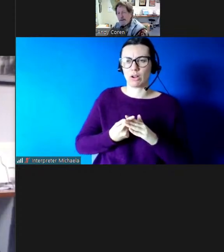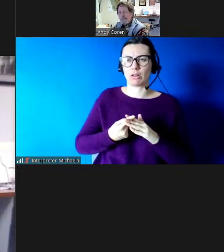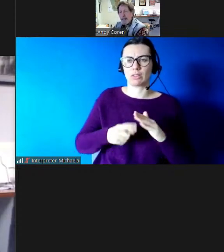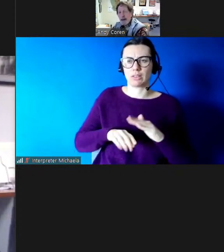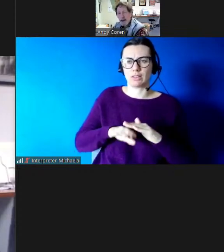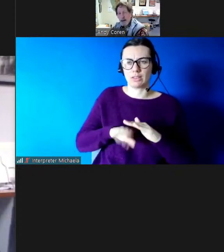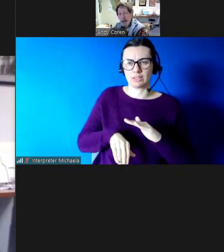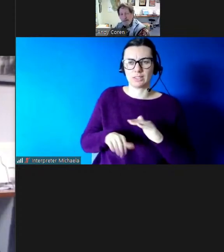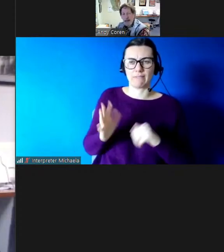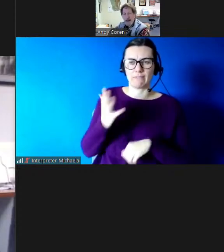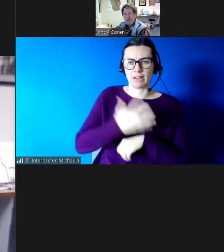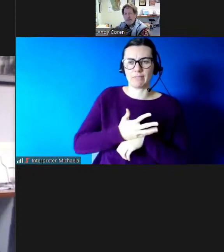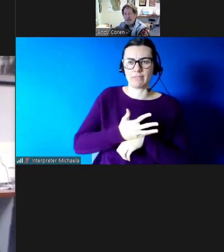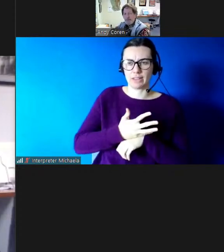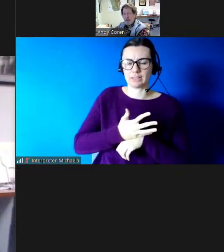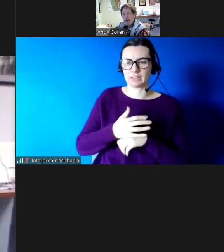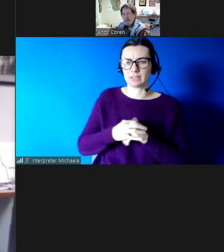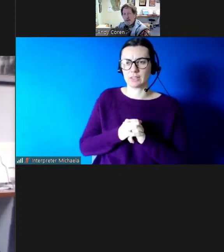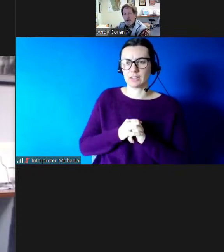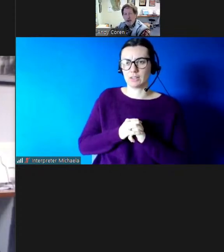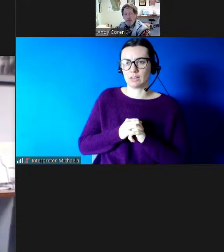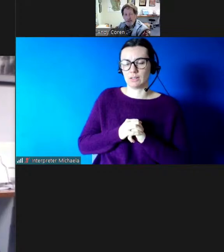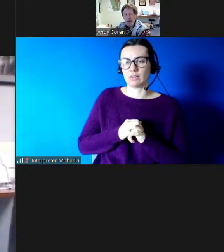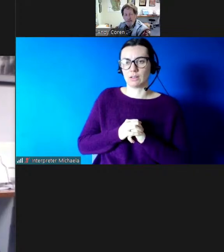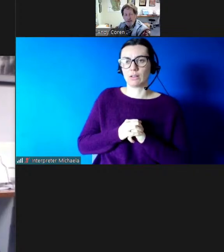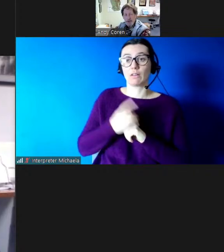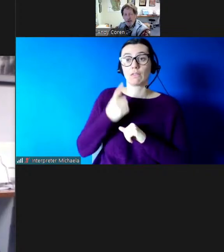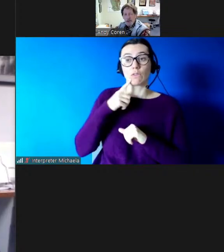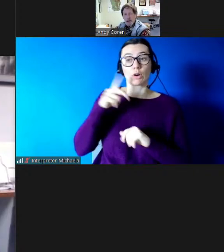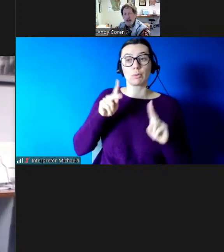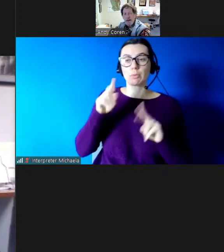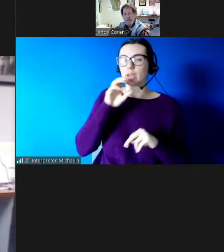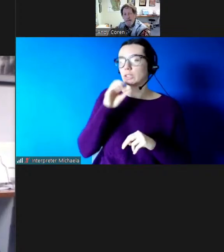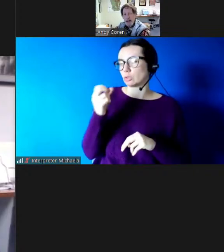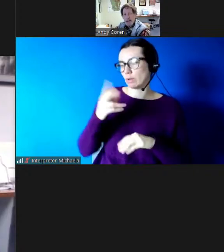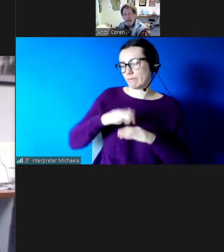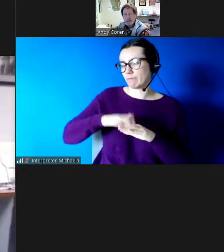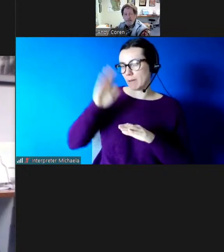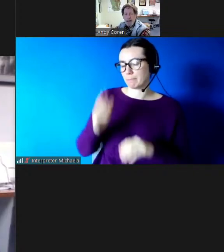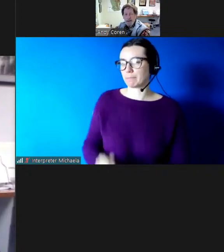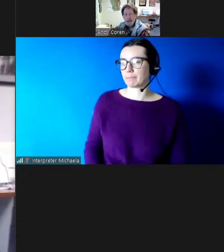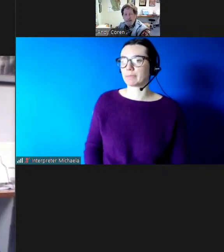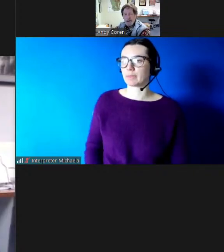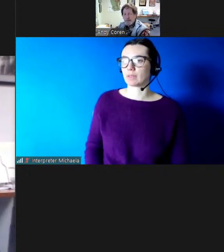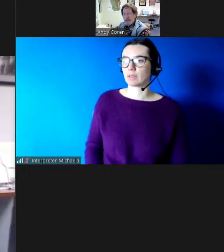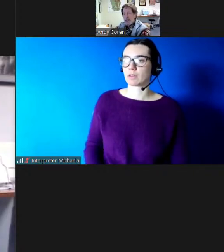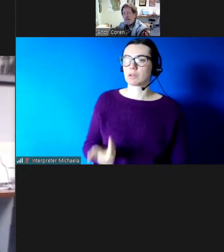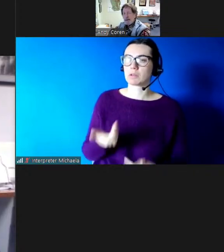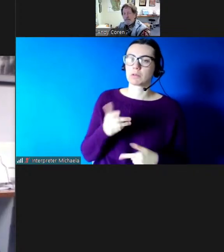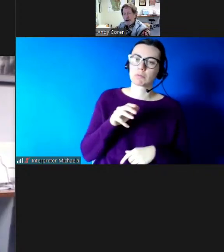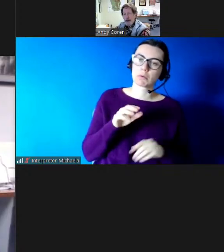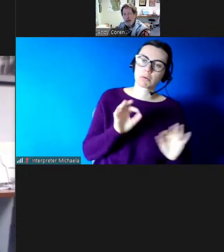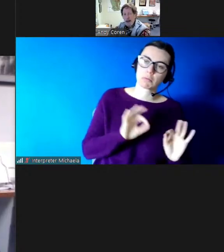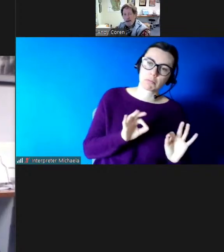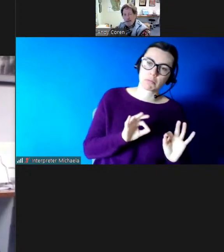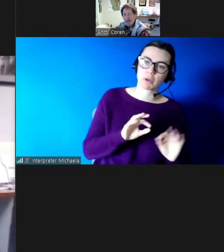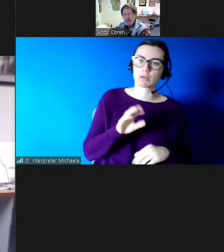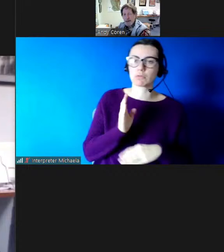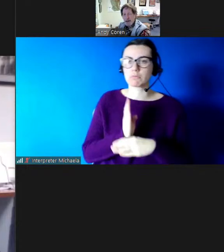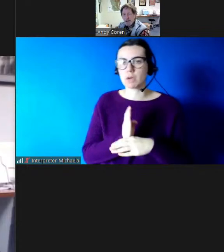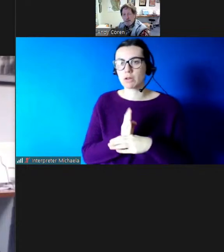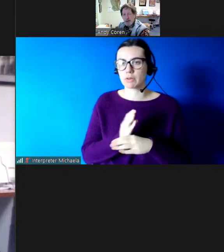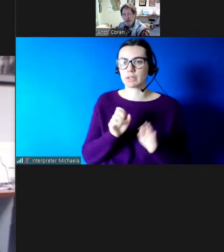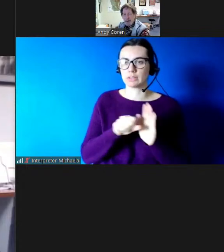days, and they have to be for people who are over 12 years old, mild to moderate symptoms, but very high